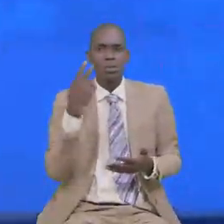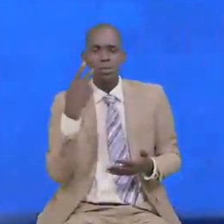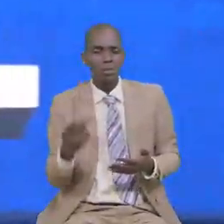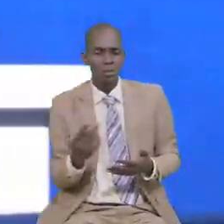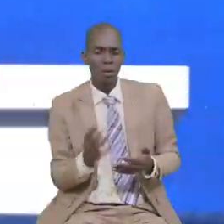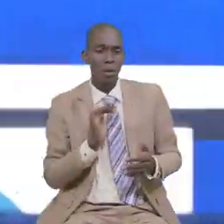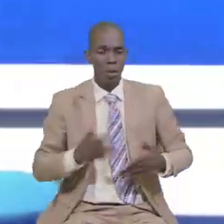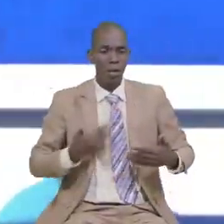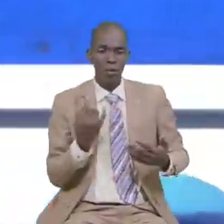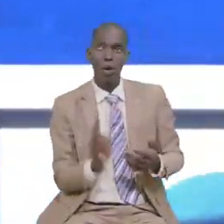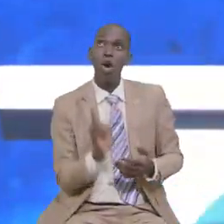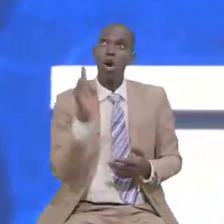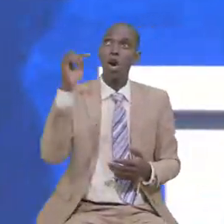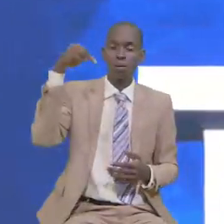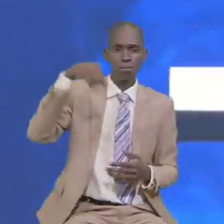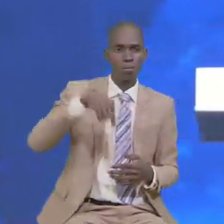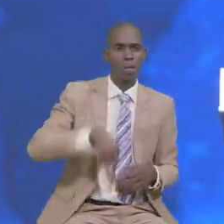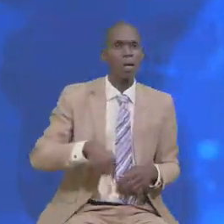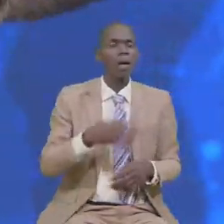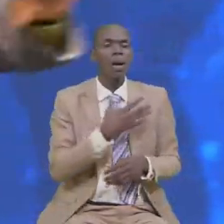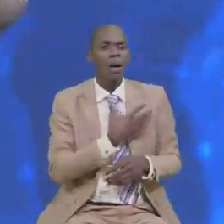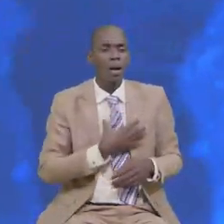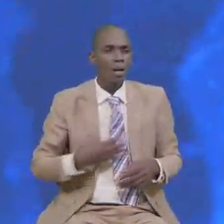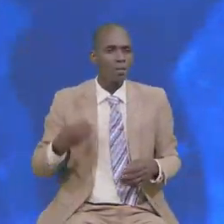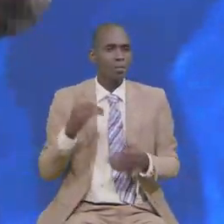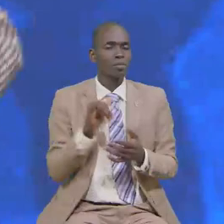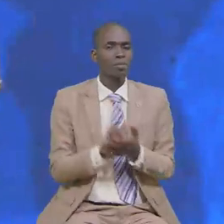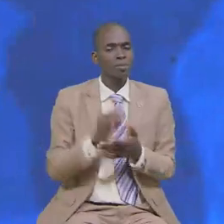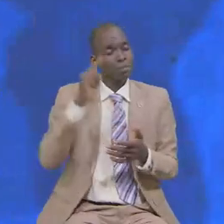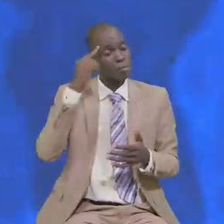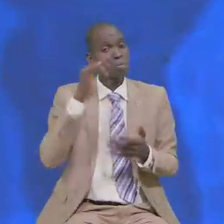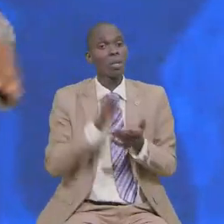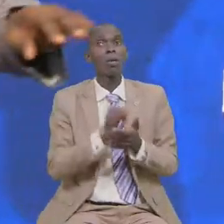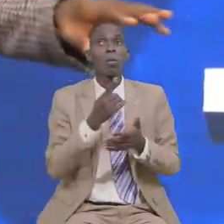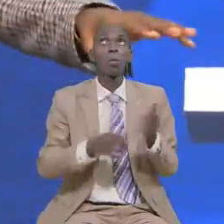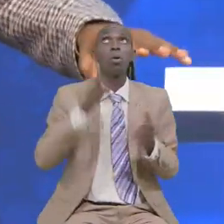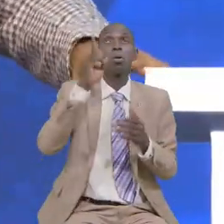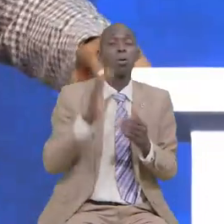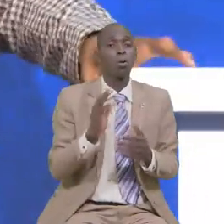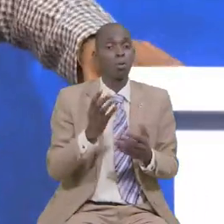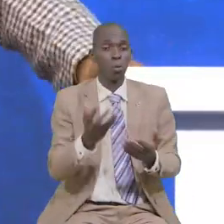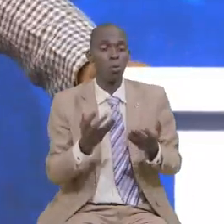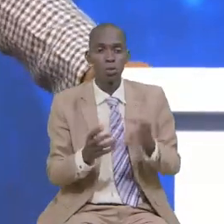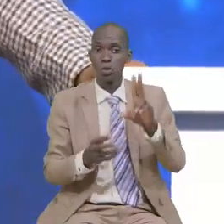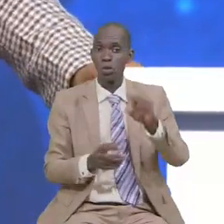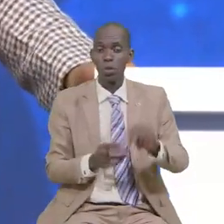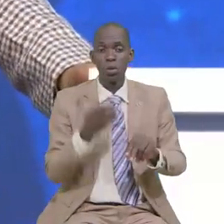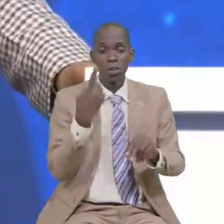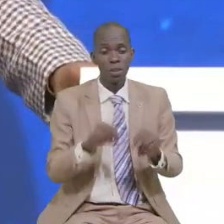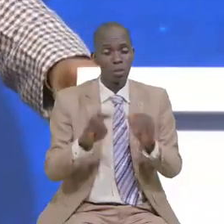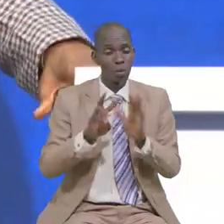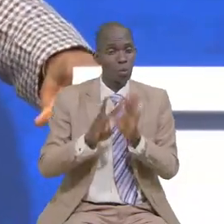down, they see that's the will of God, that's what God wants. No, the will of God, which is